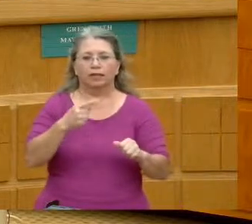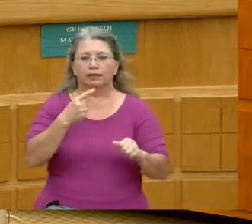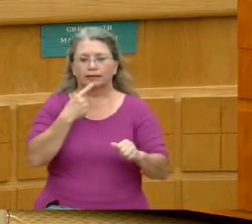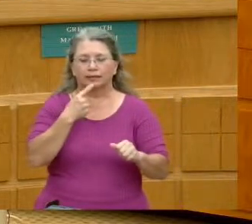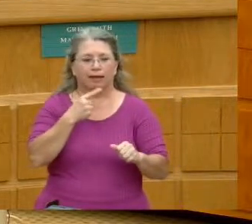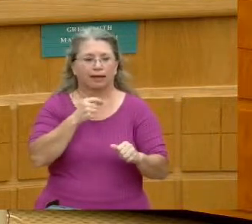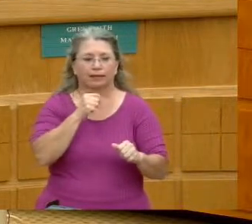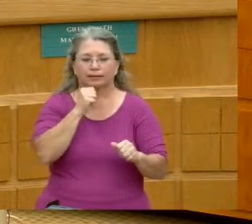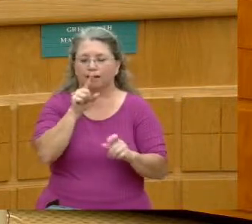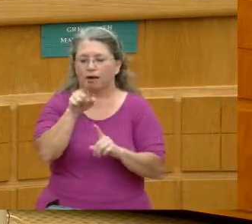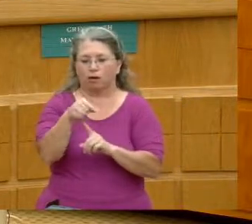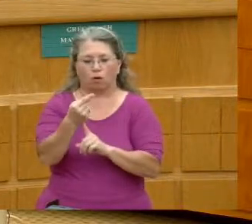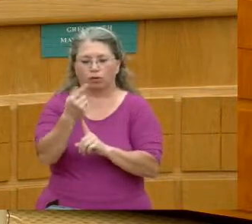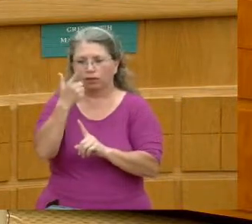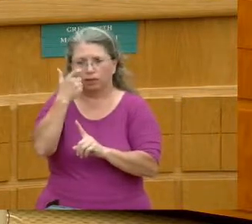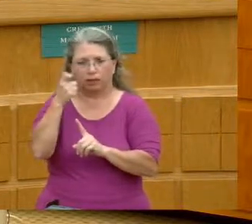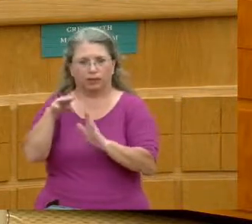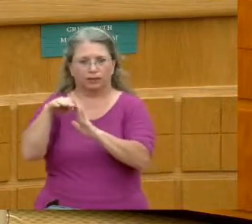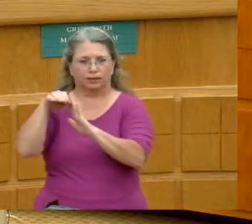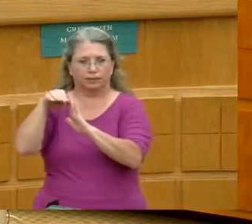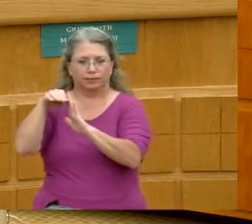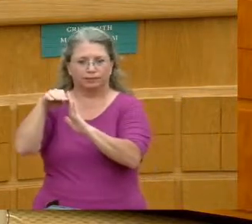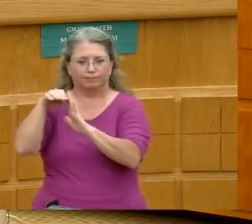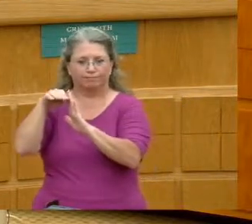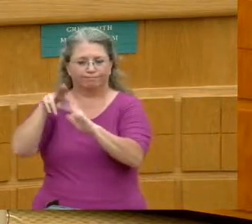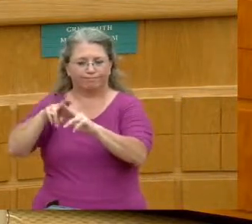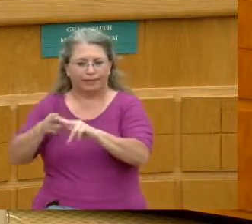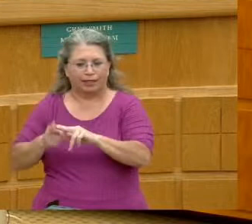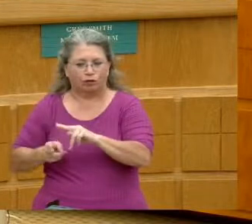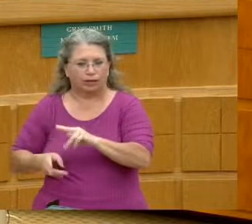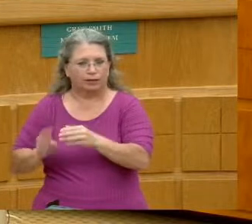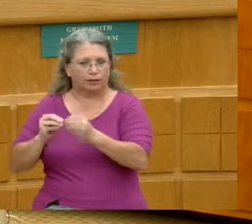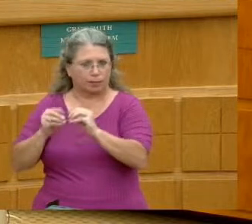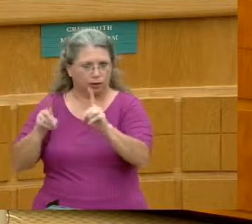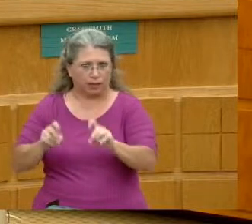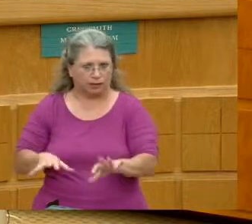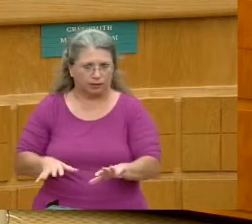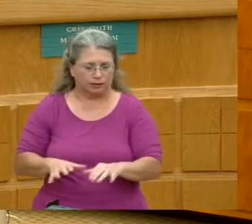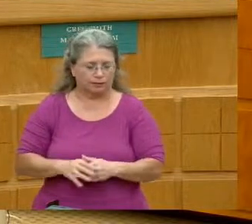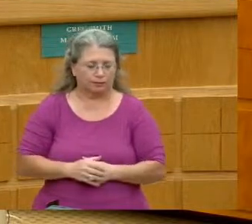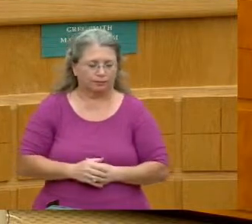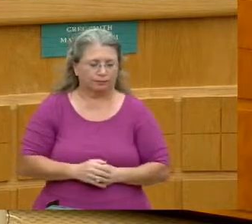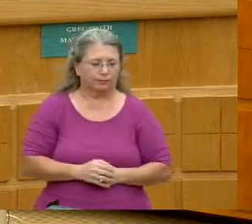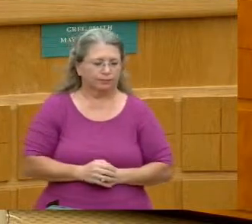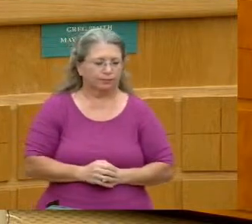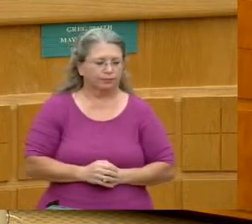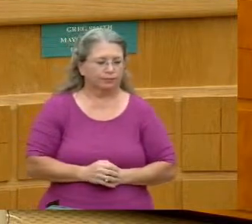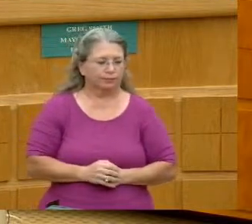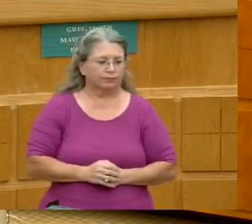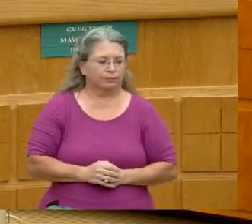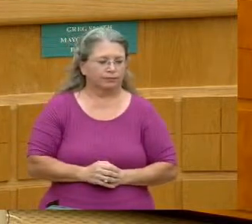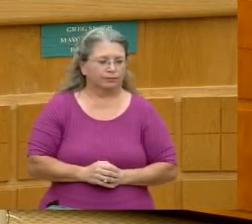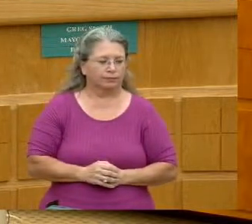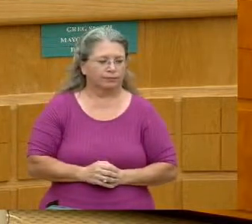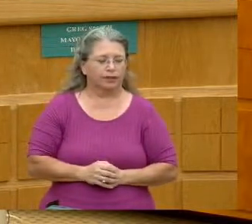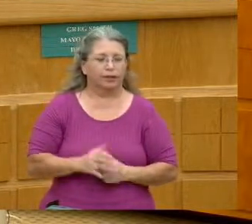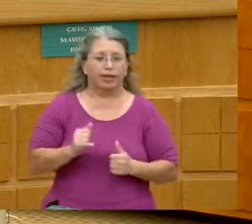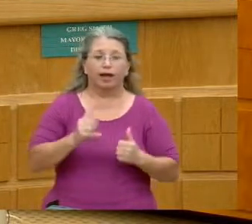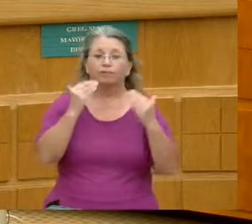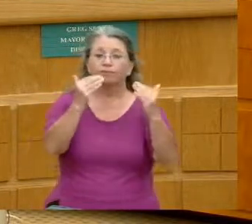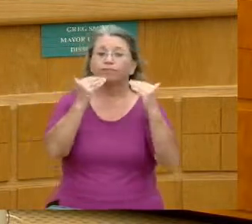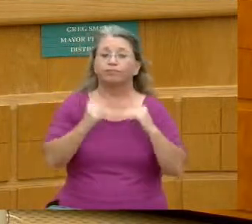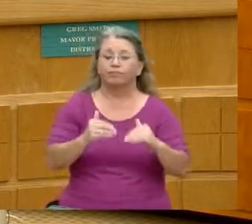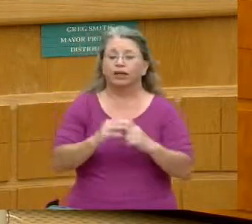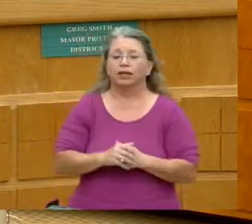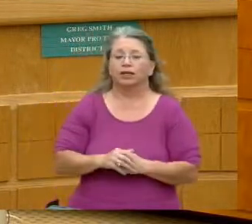decrease in the number of tests. Okay, moving forward. The cell phone data. So the